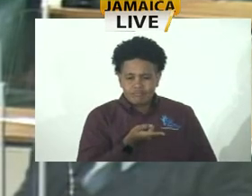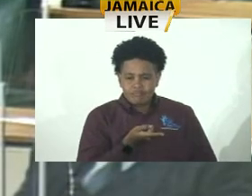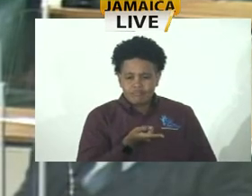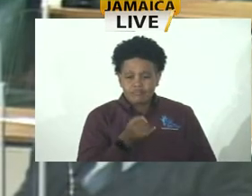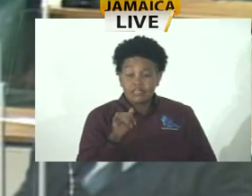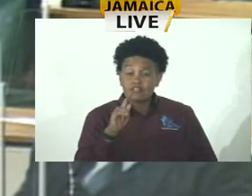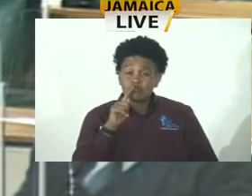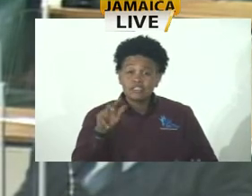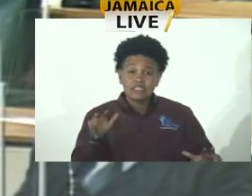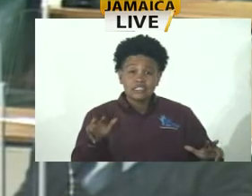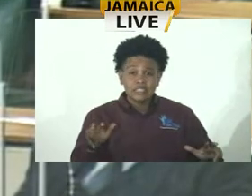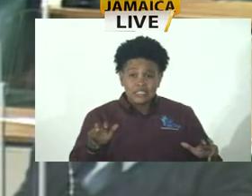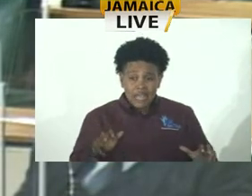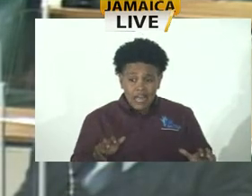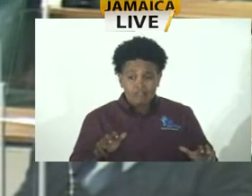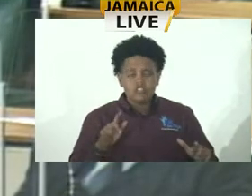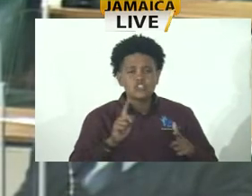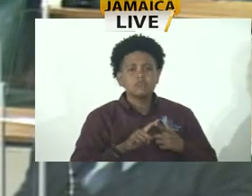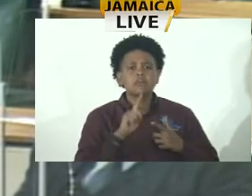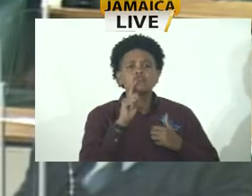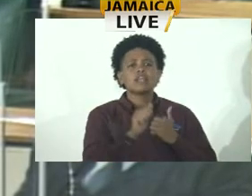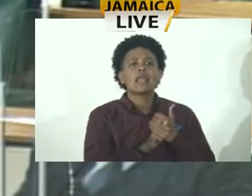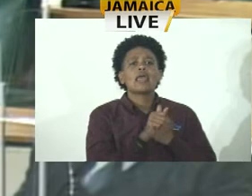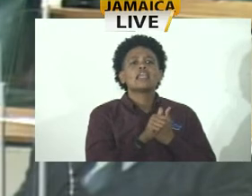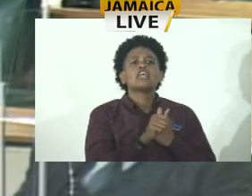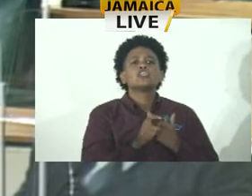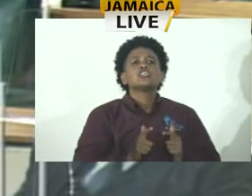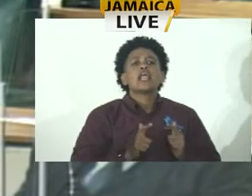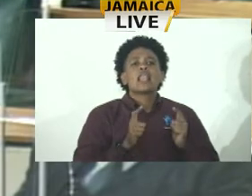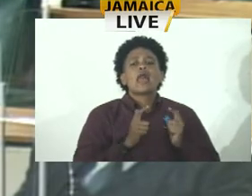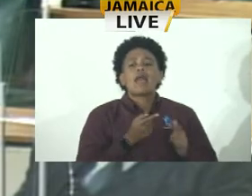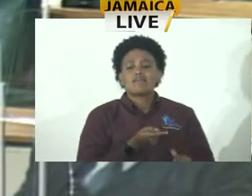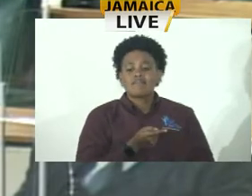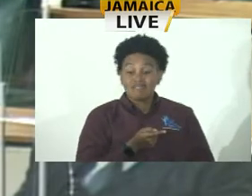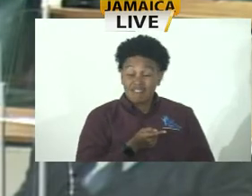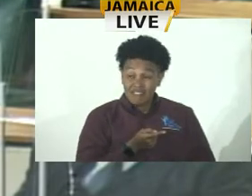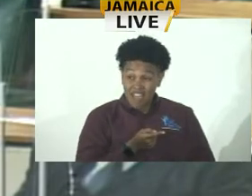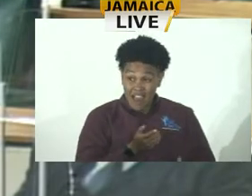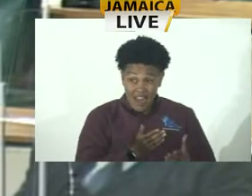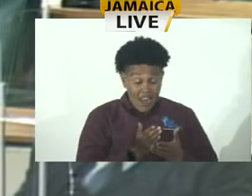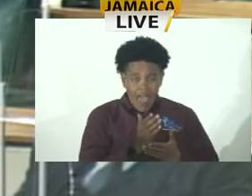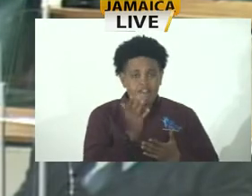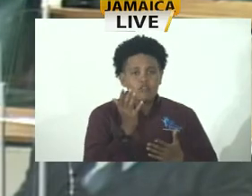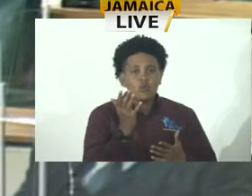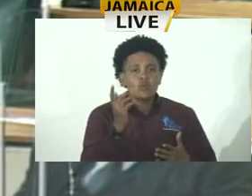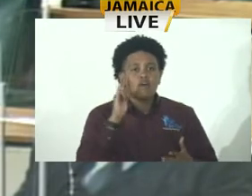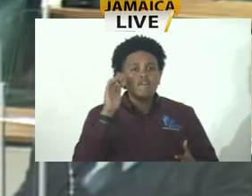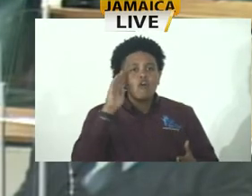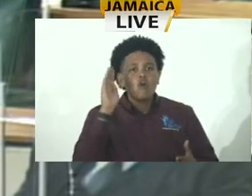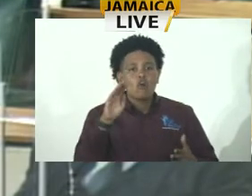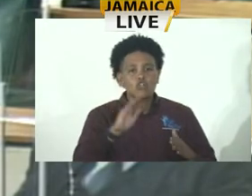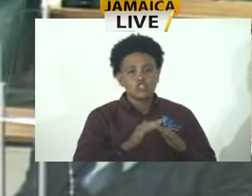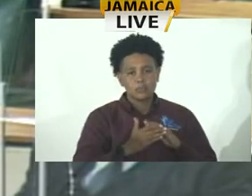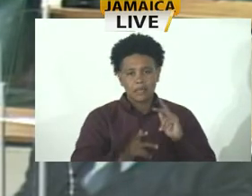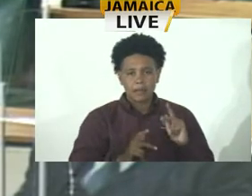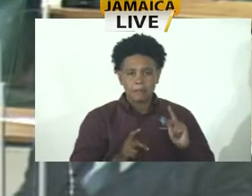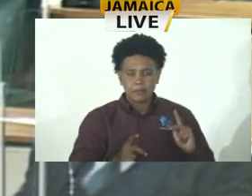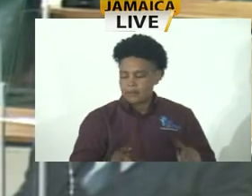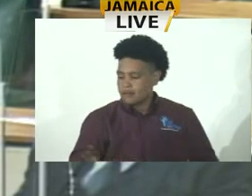selfish and endangers the life and livelihood of all jamaicans